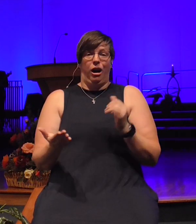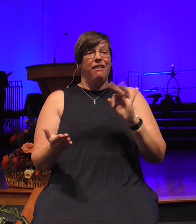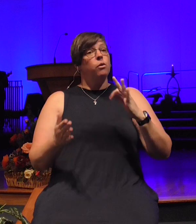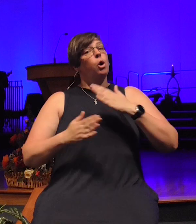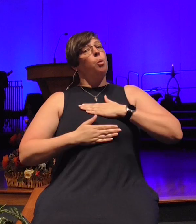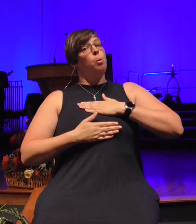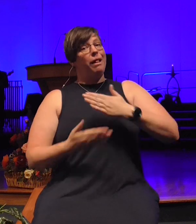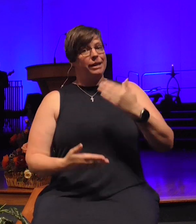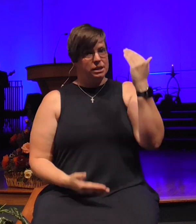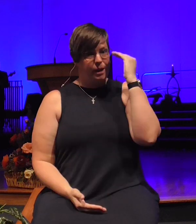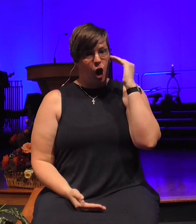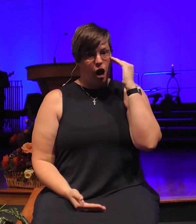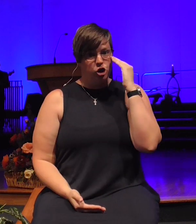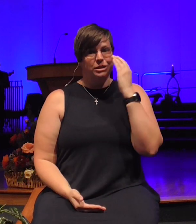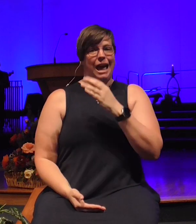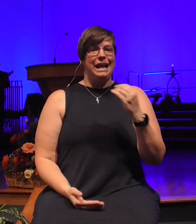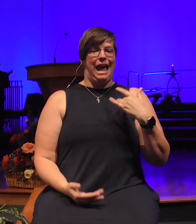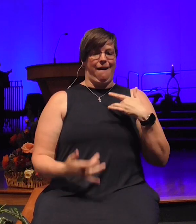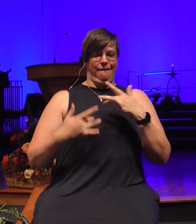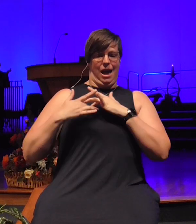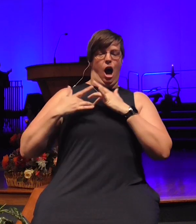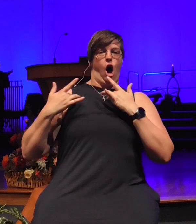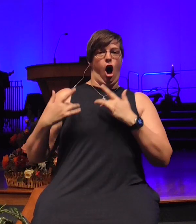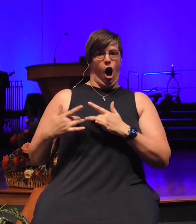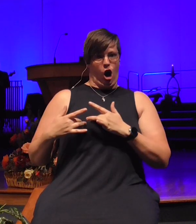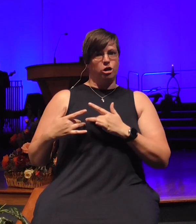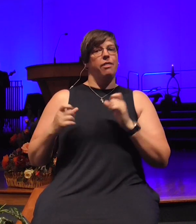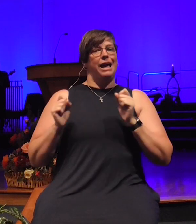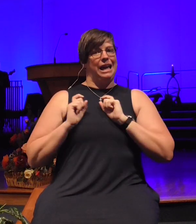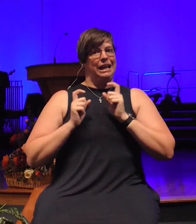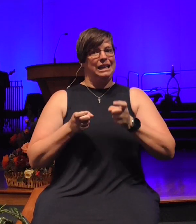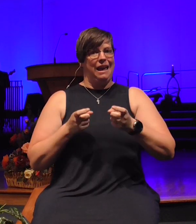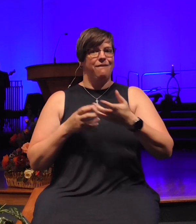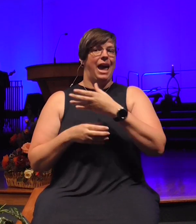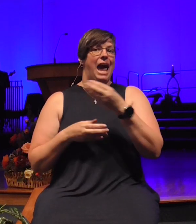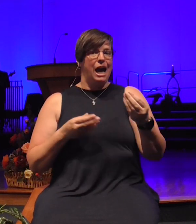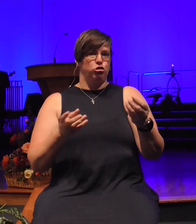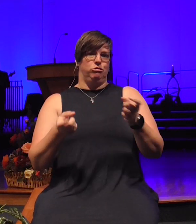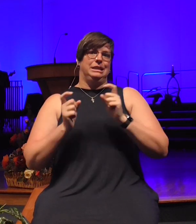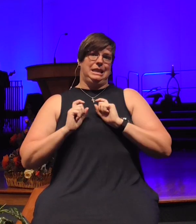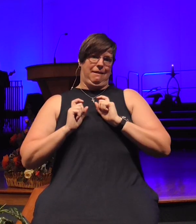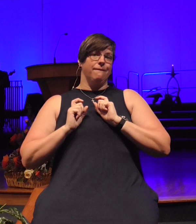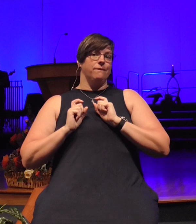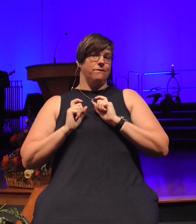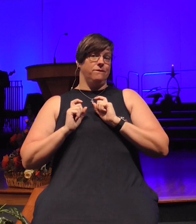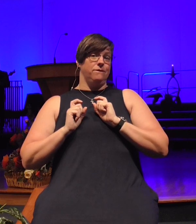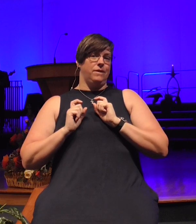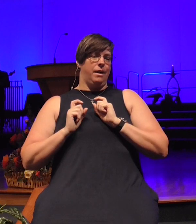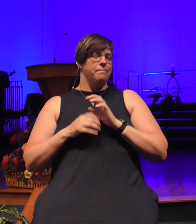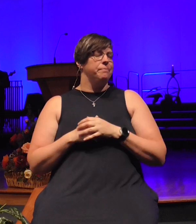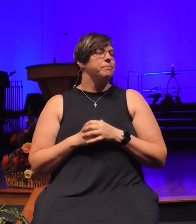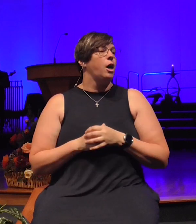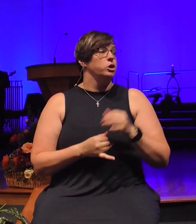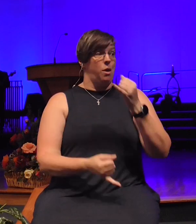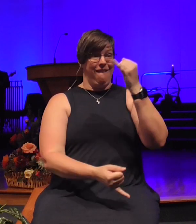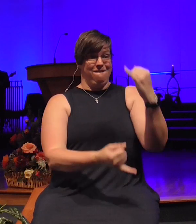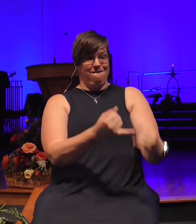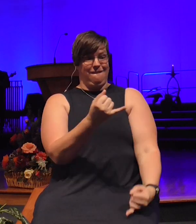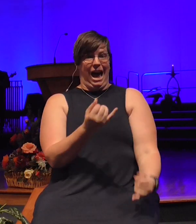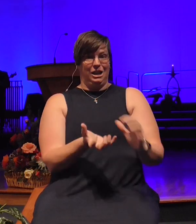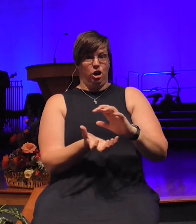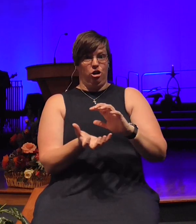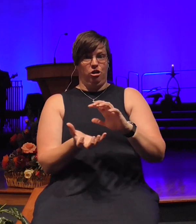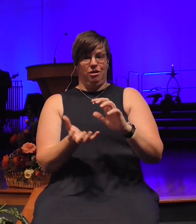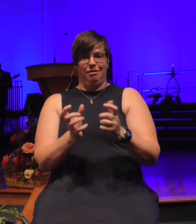to be conscious and to have a transparent heart that can give and receive it. Paul's final evolution of